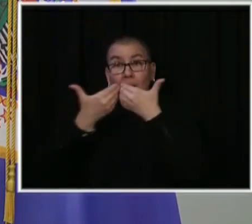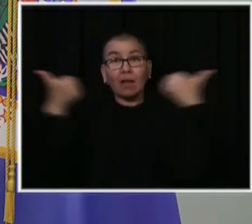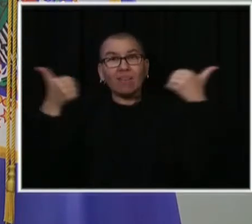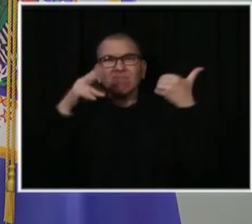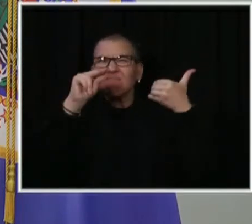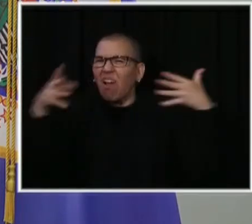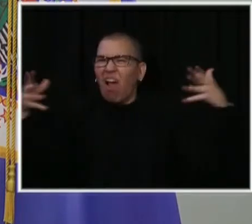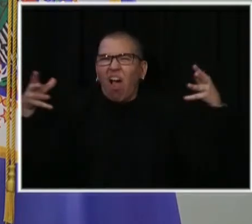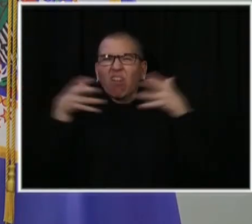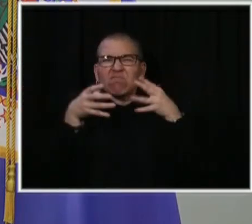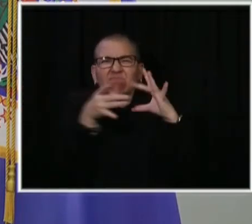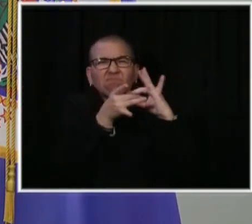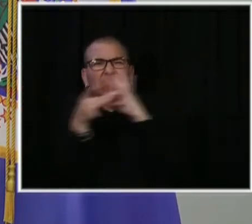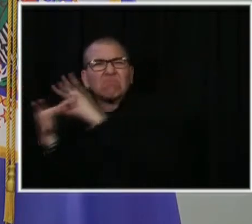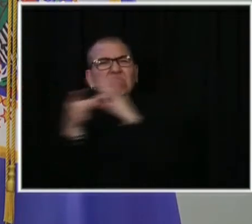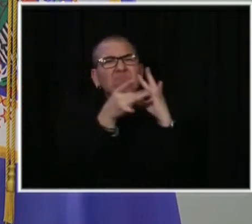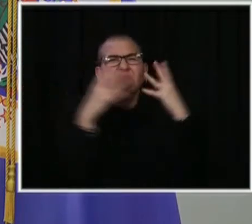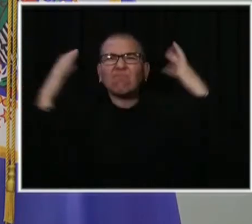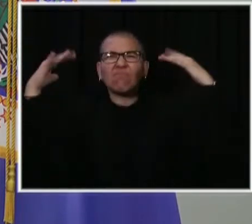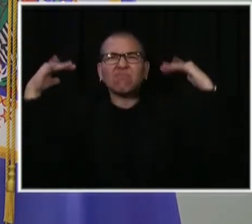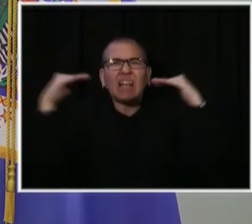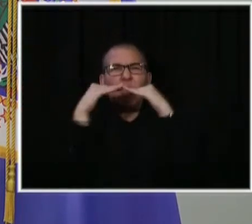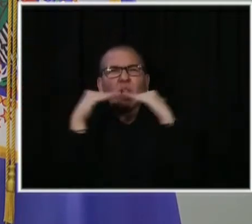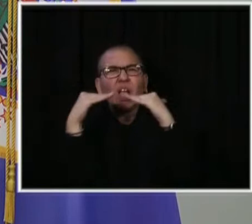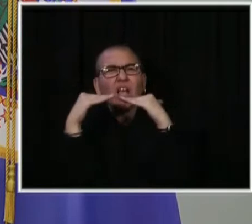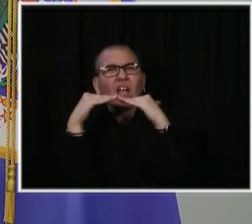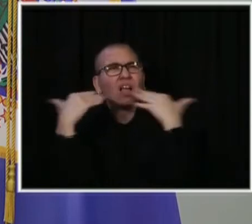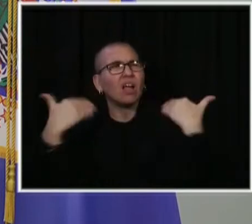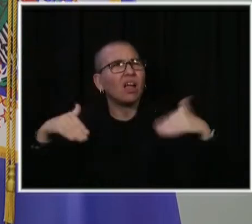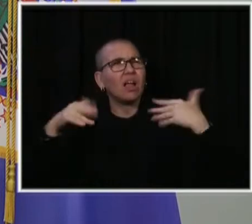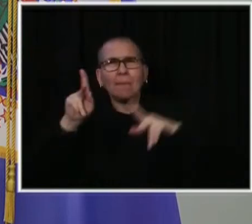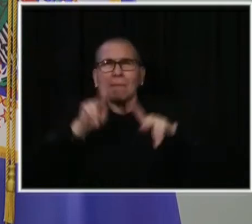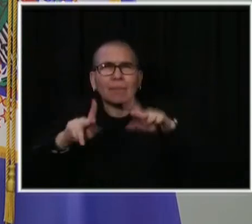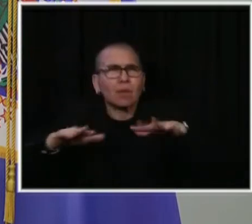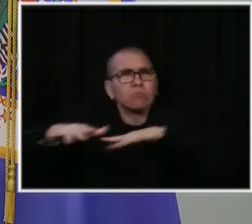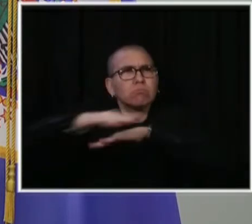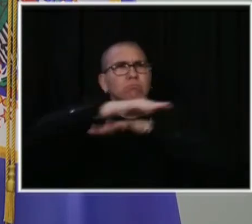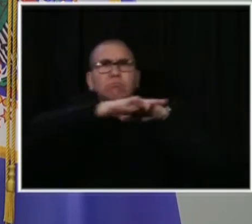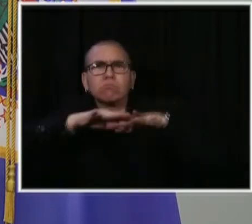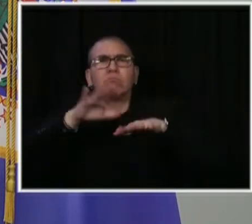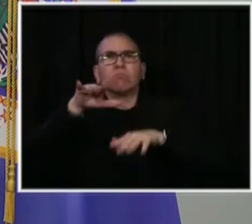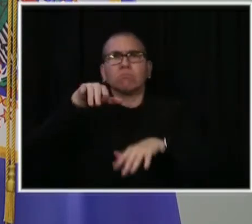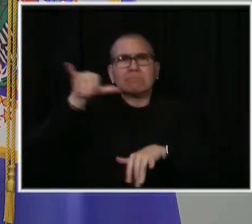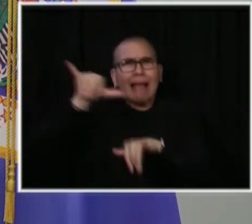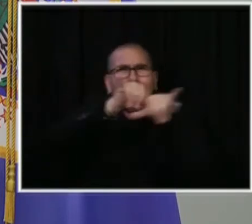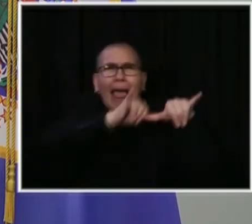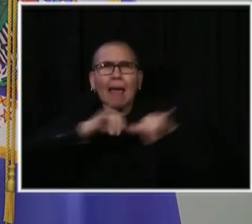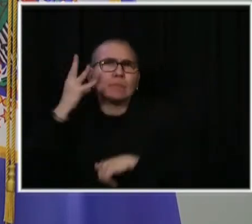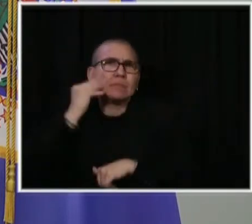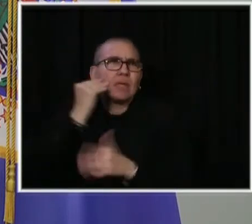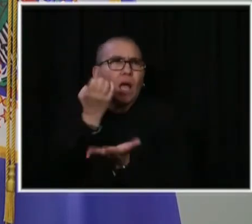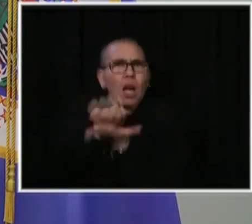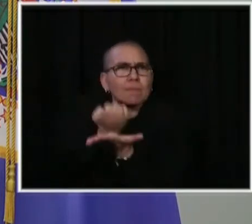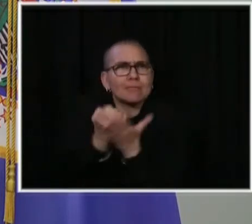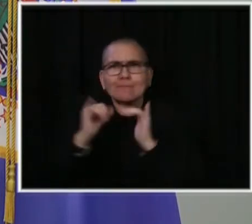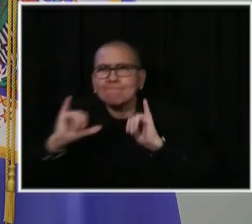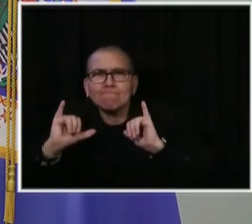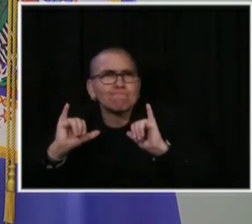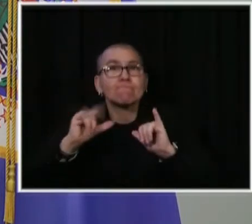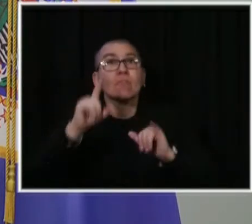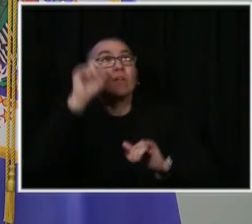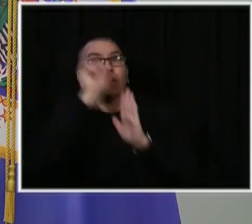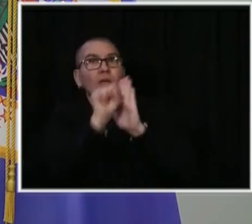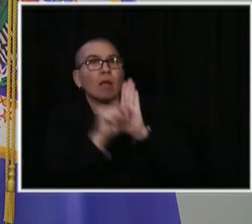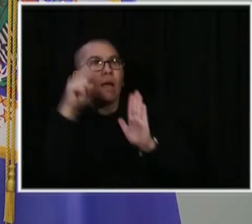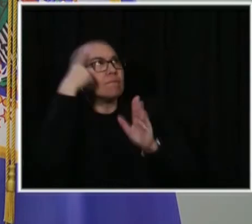granted. The work that our economy has done together with our health department, with our state government, has quite literally saved thousands